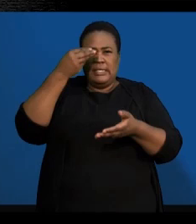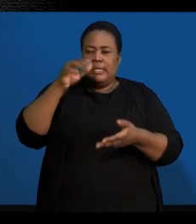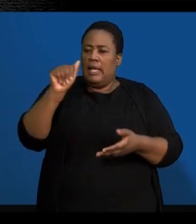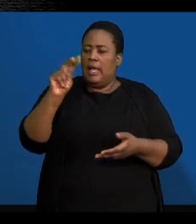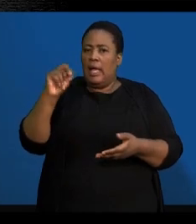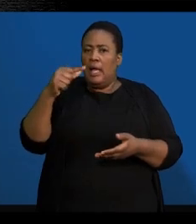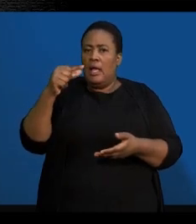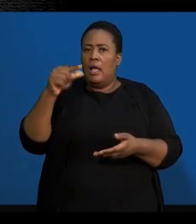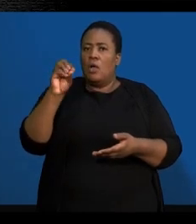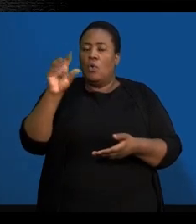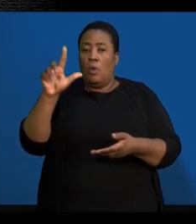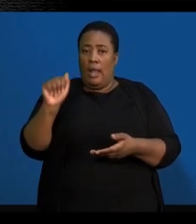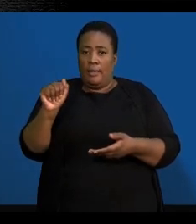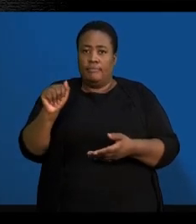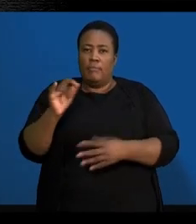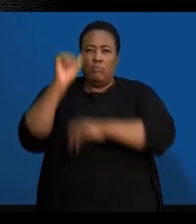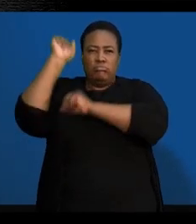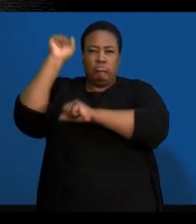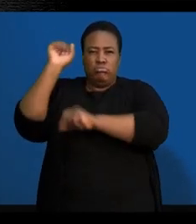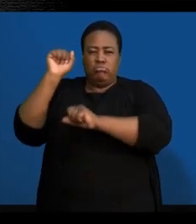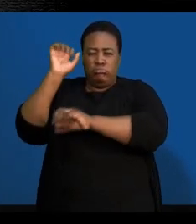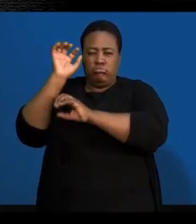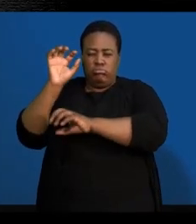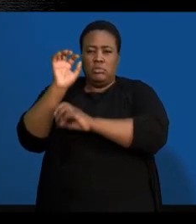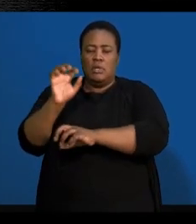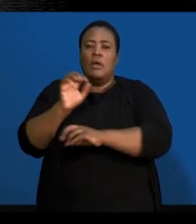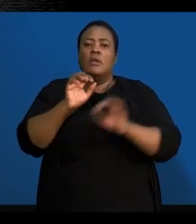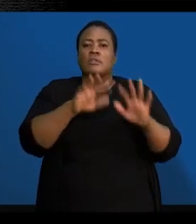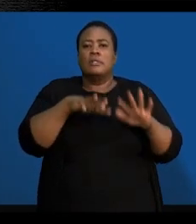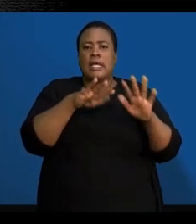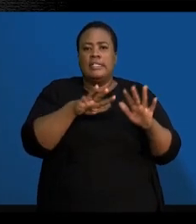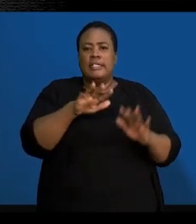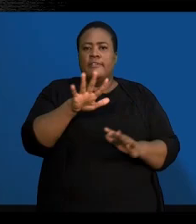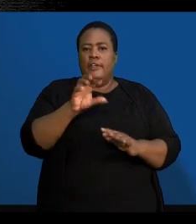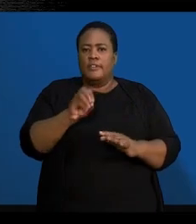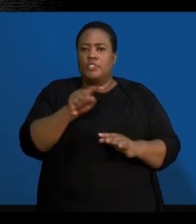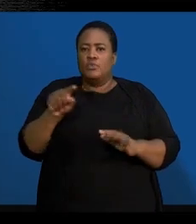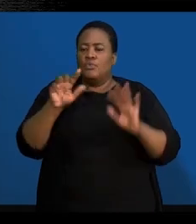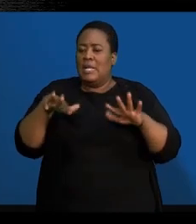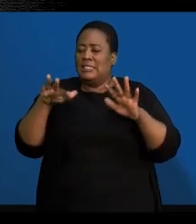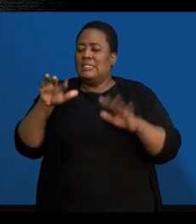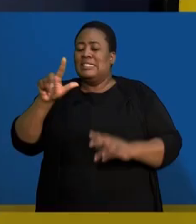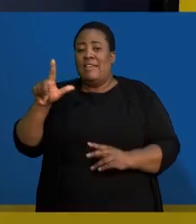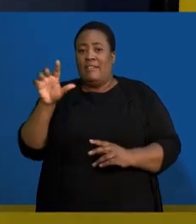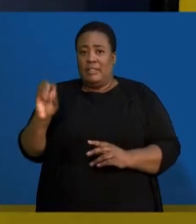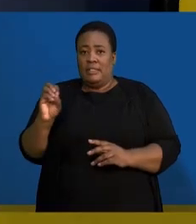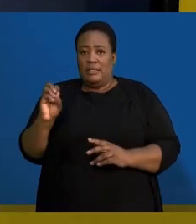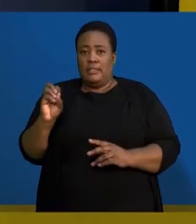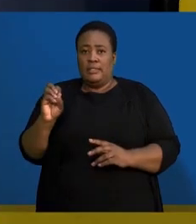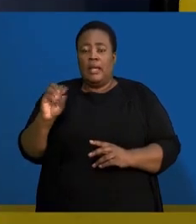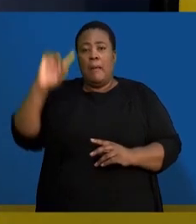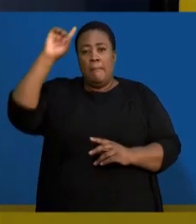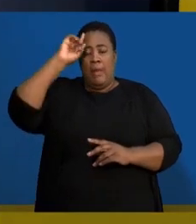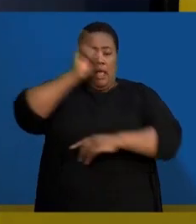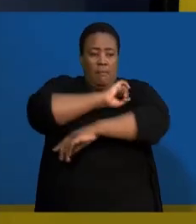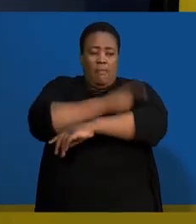society protests from the 1950s to the 1970s, the Black Power movement. Now, guys, it's very, very